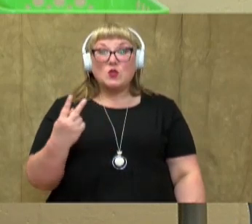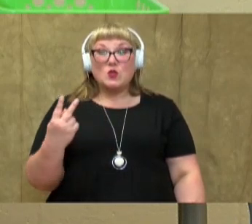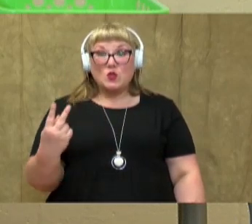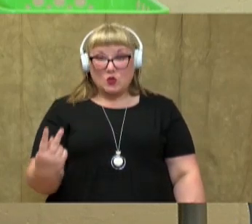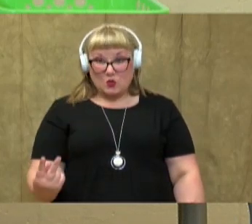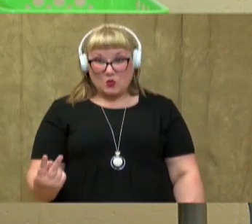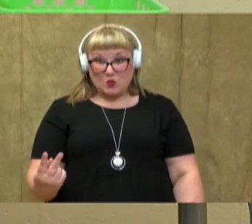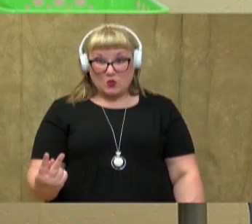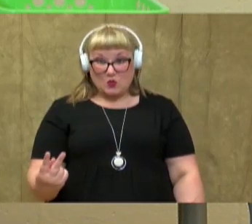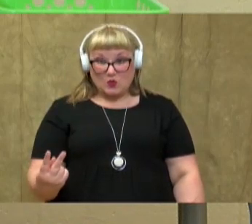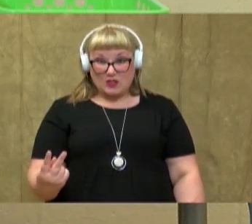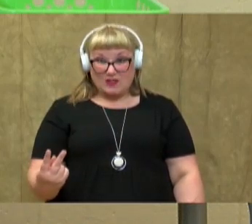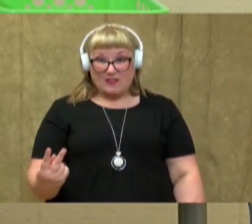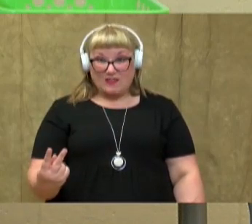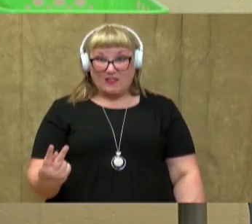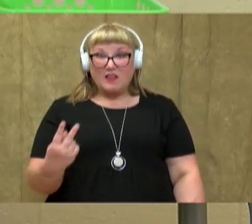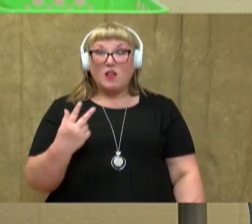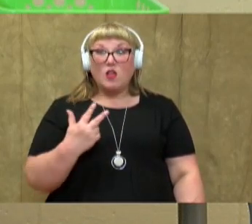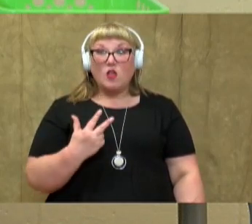two,